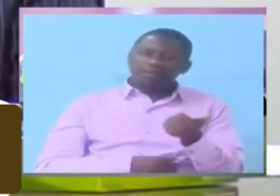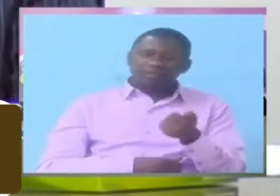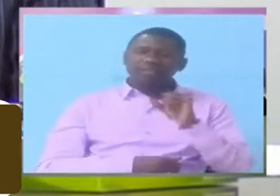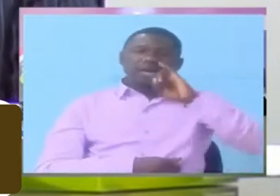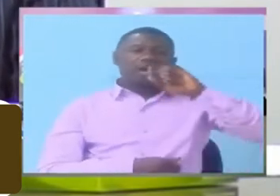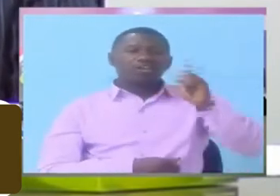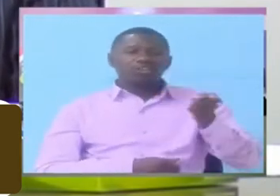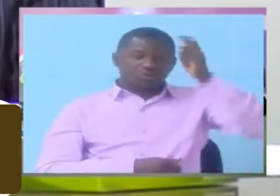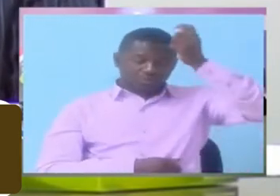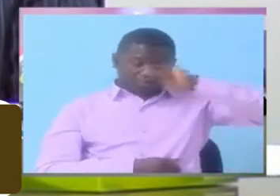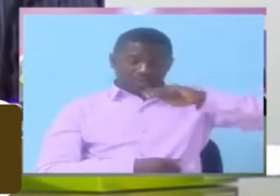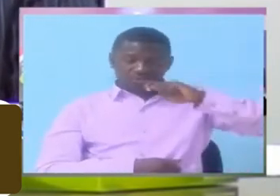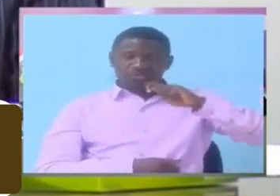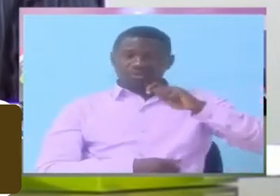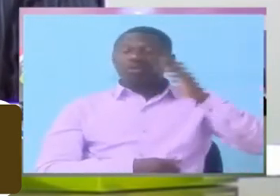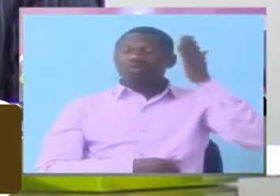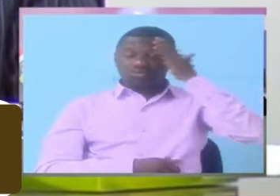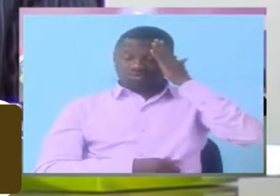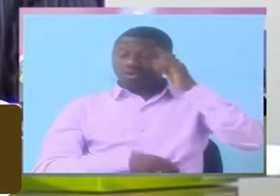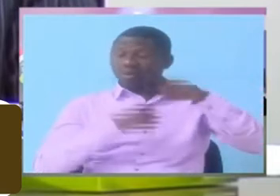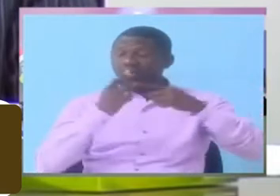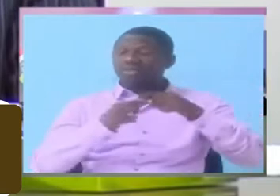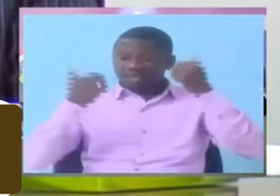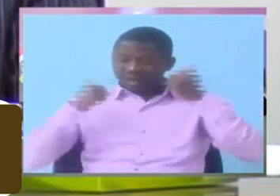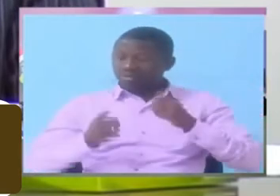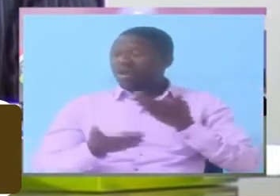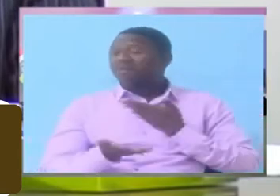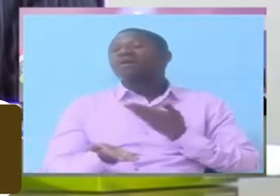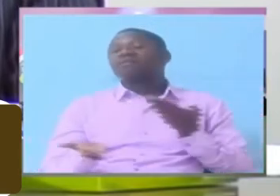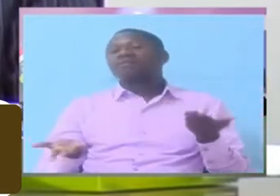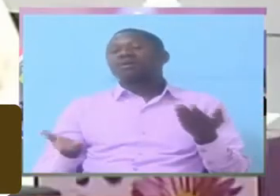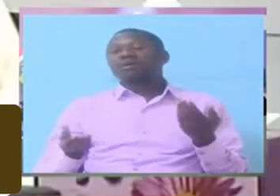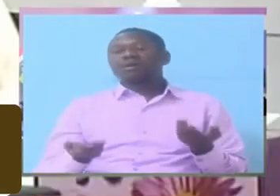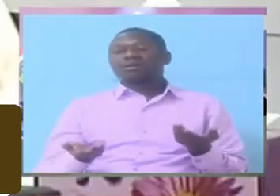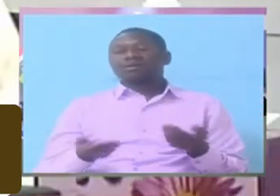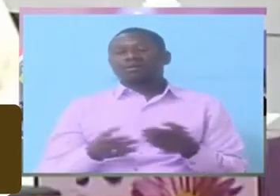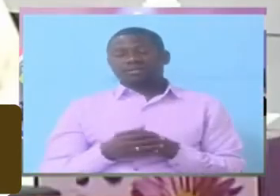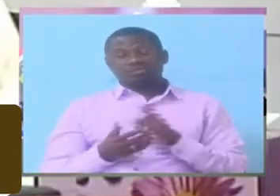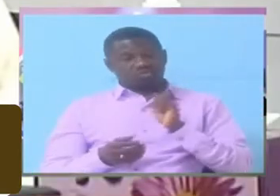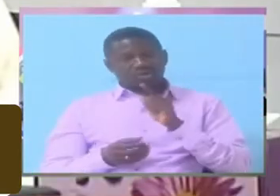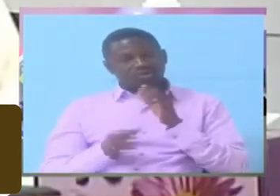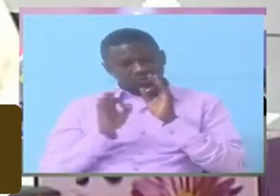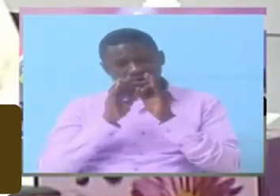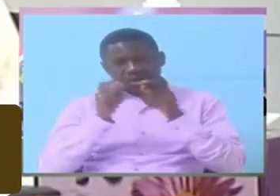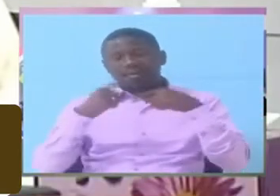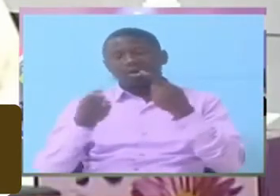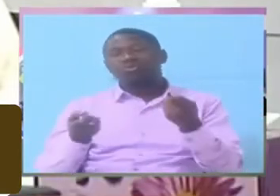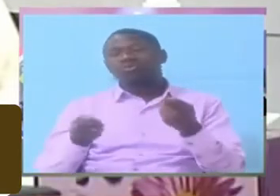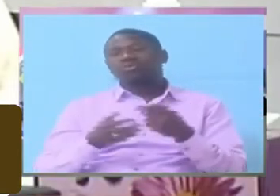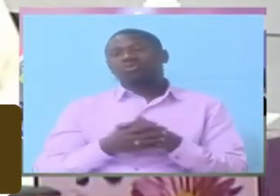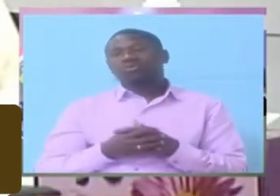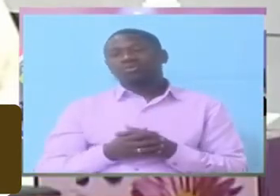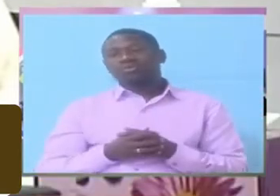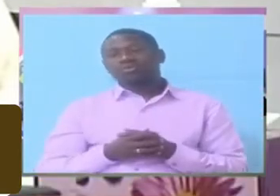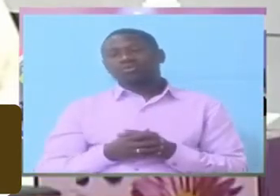no masata kan moma kan wala nyindi go filan ko fele misal fe mo fele ja mealon ko ya muta ya sindidula kile ya nyantoti nya andum membe